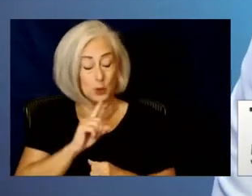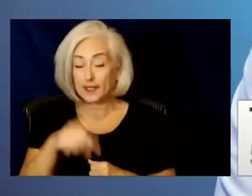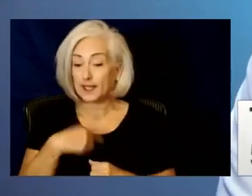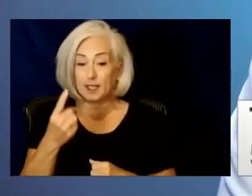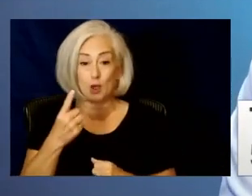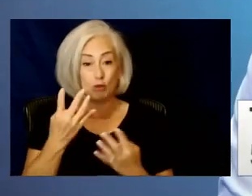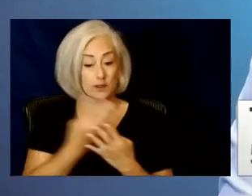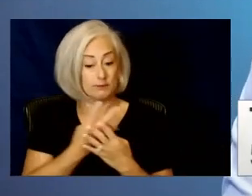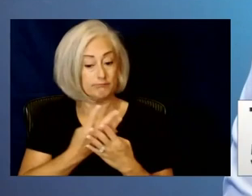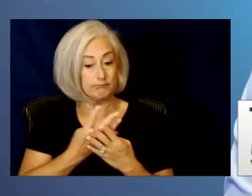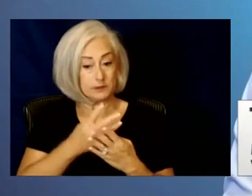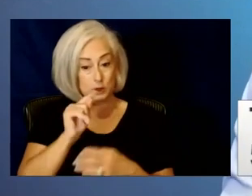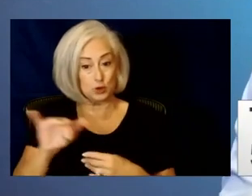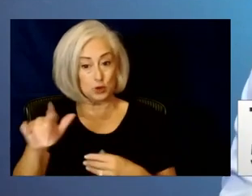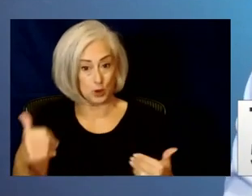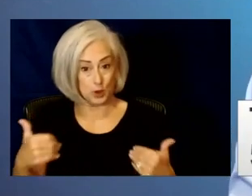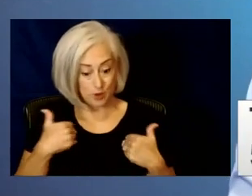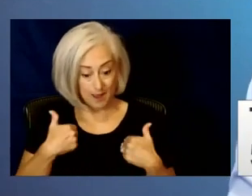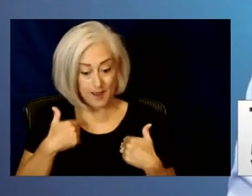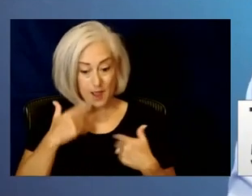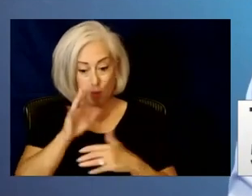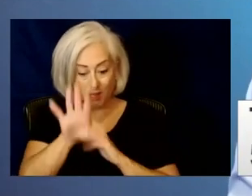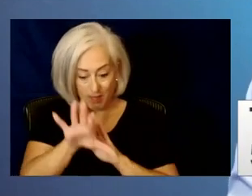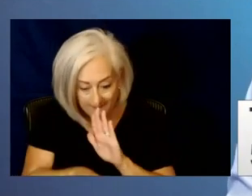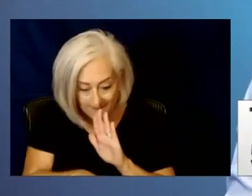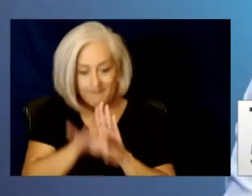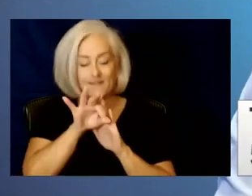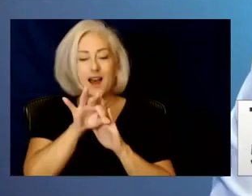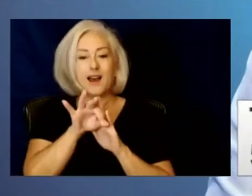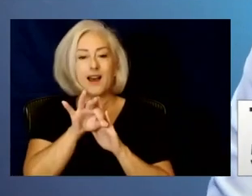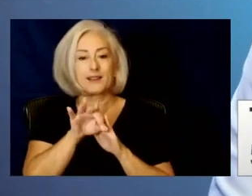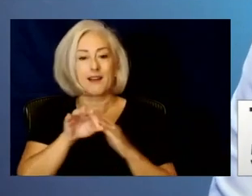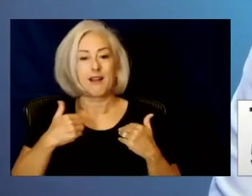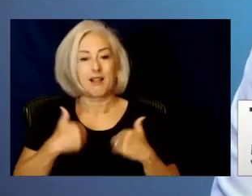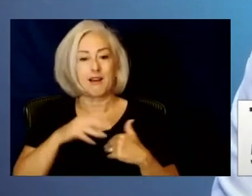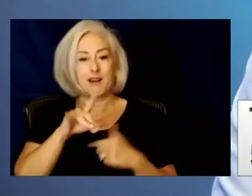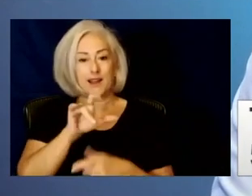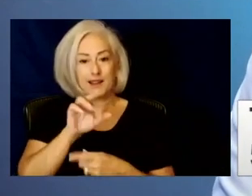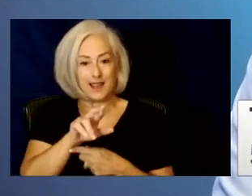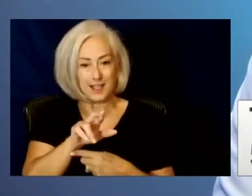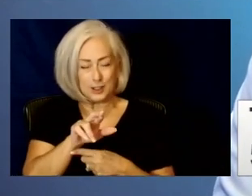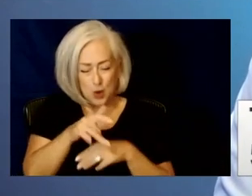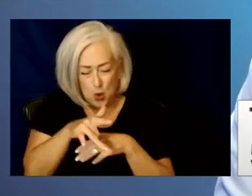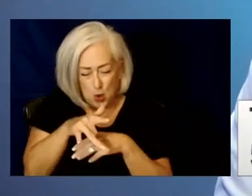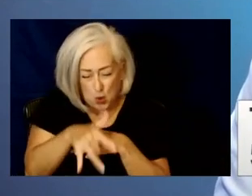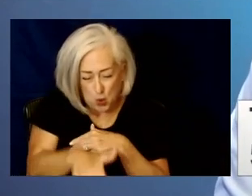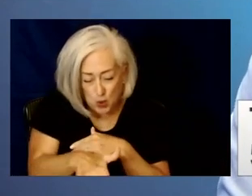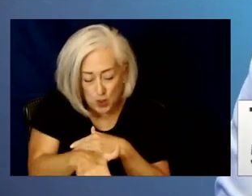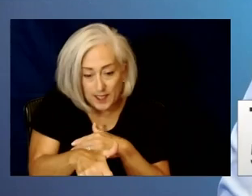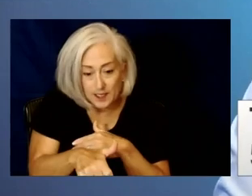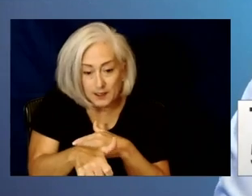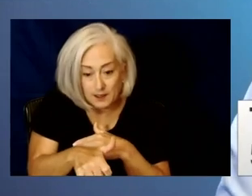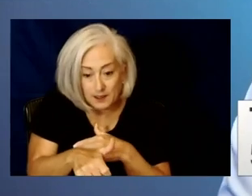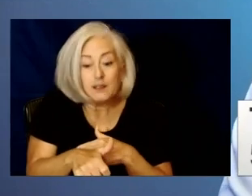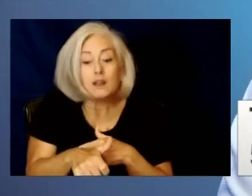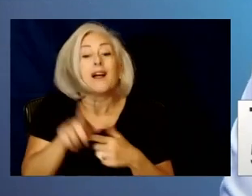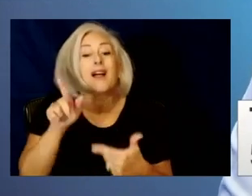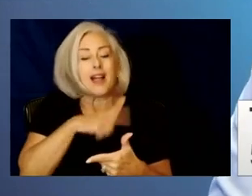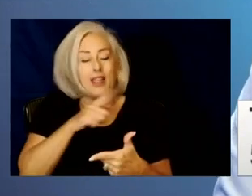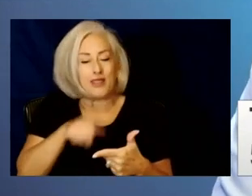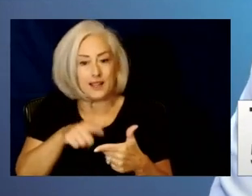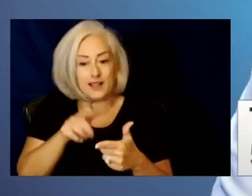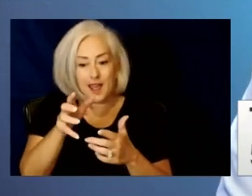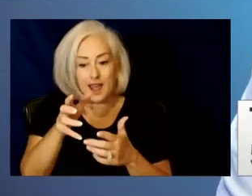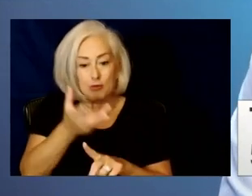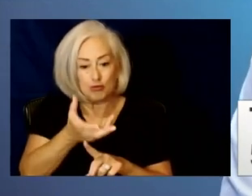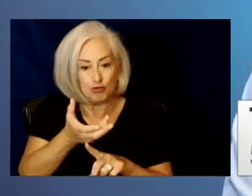that will pick up a lung cancer, pick it up at an early stage that we can actually remove that lung cancer and potentially save a life, as